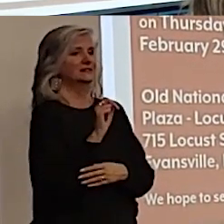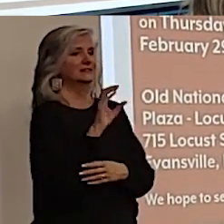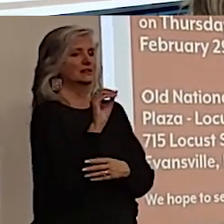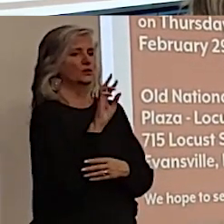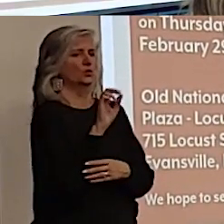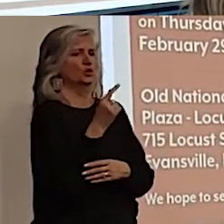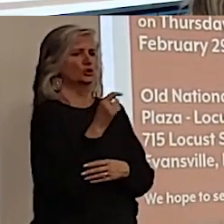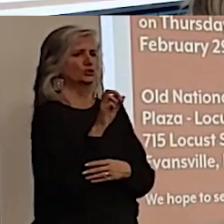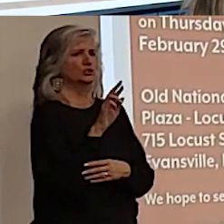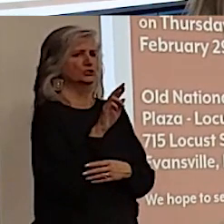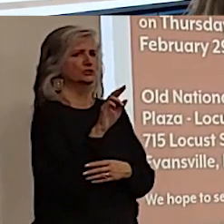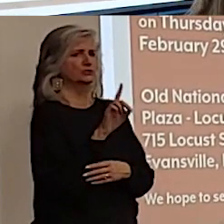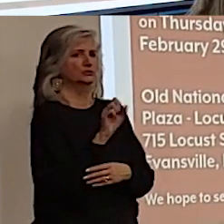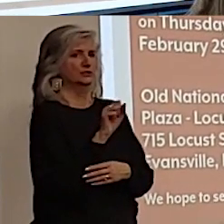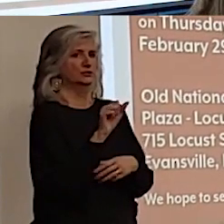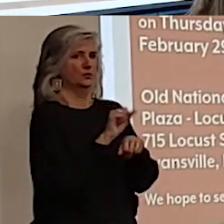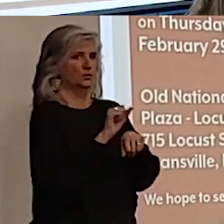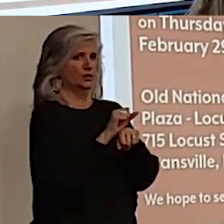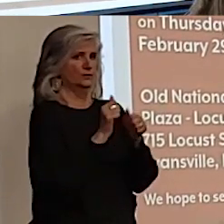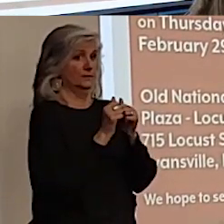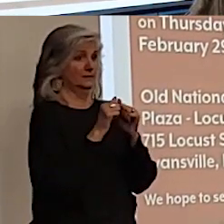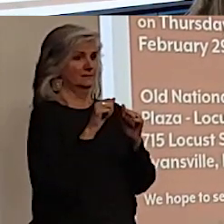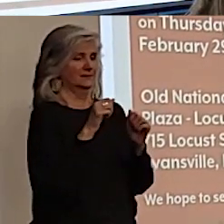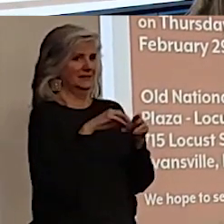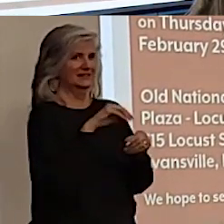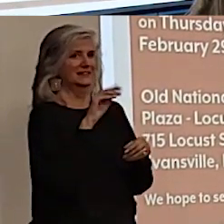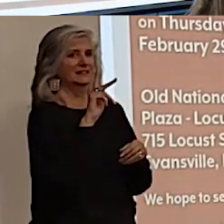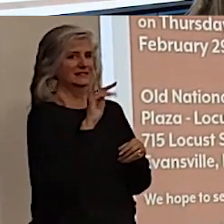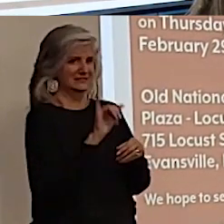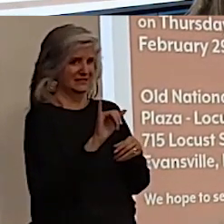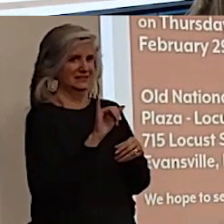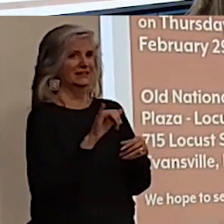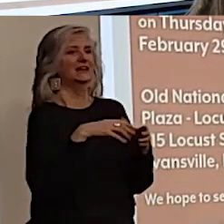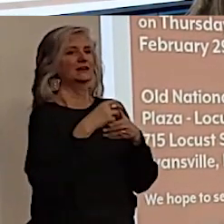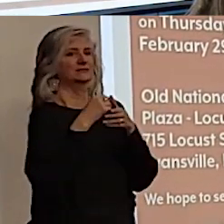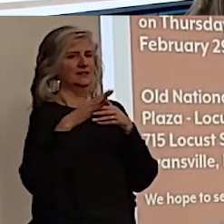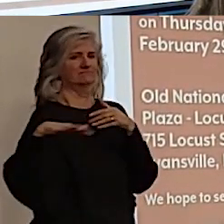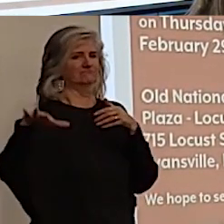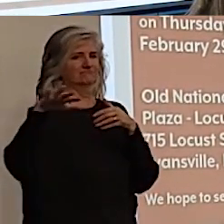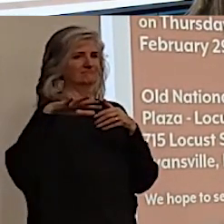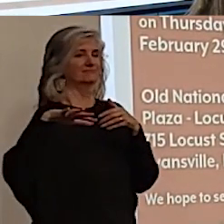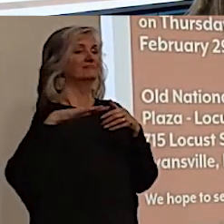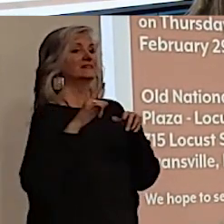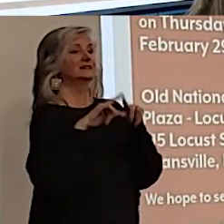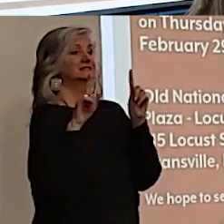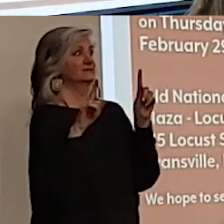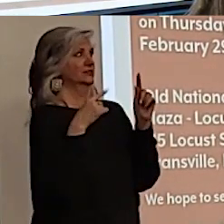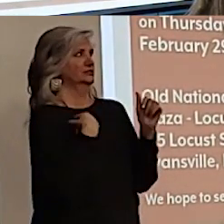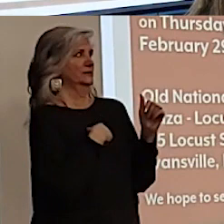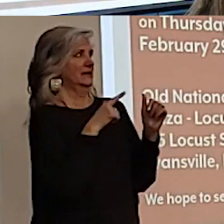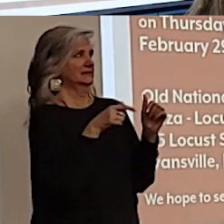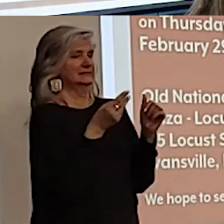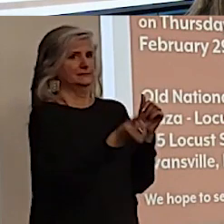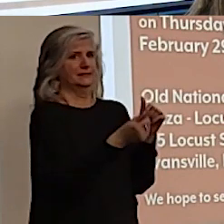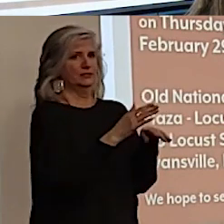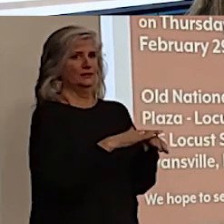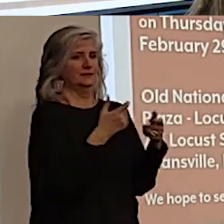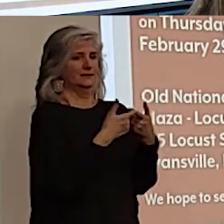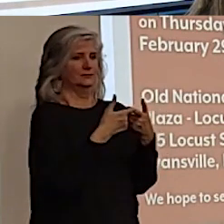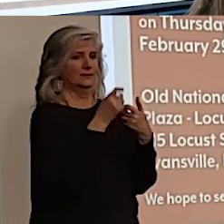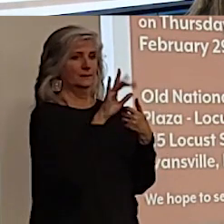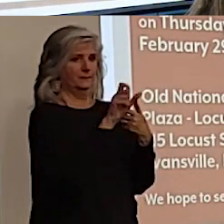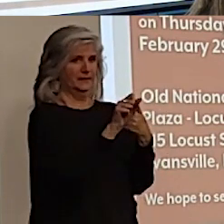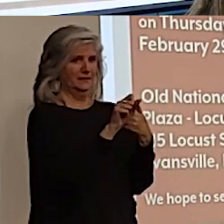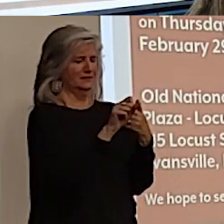orchards that we worked with in Kentucky and outside of this area, and the difference in what we had to spend on electric bills has